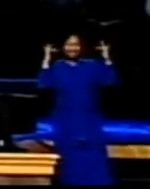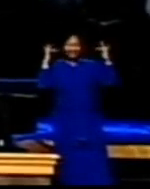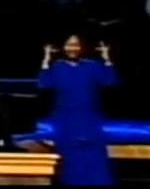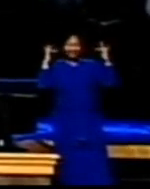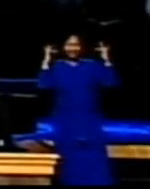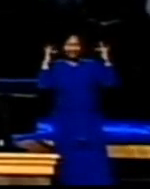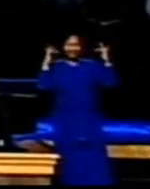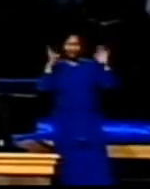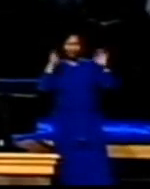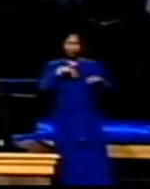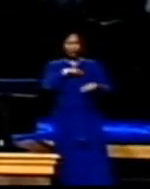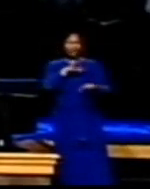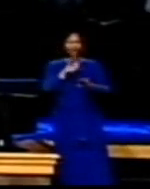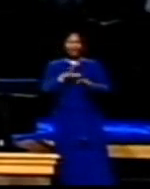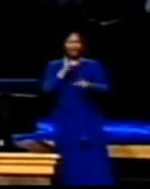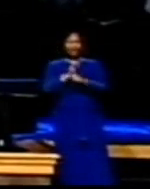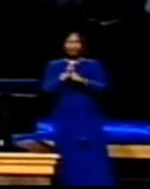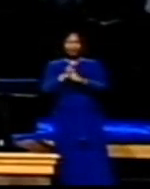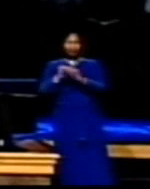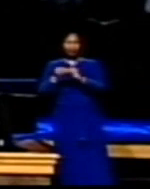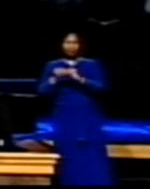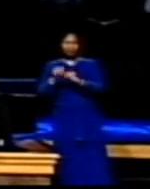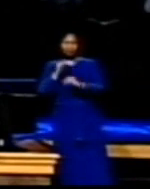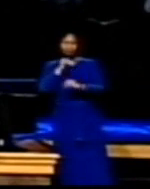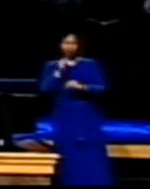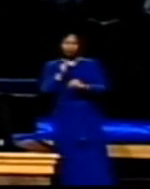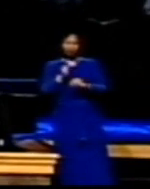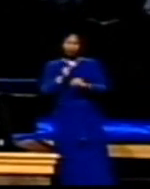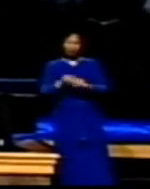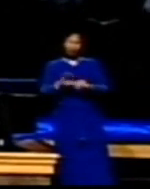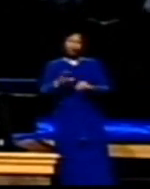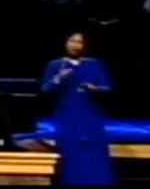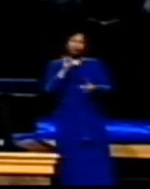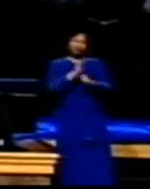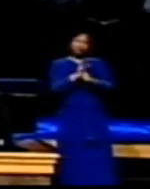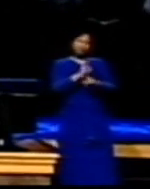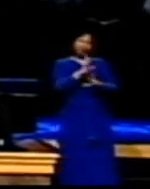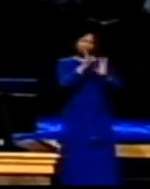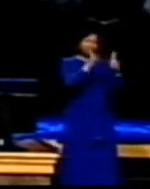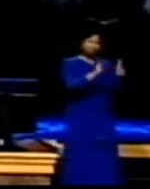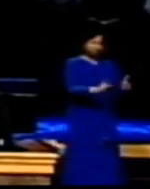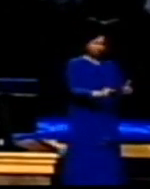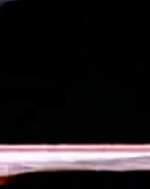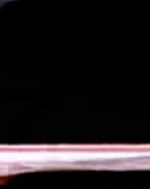that we care about the number, but we don't care about the person.